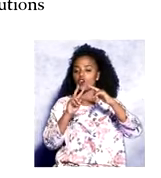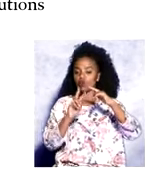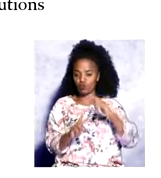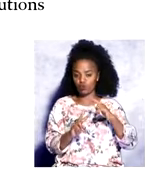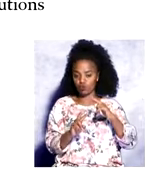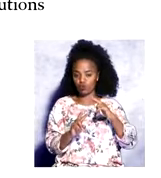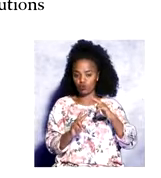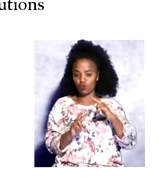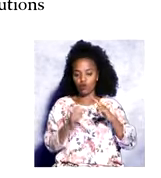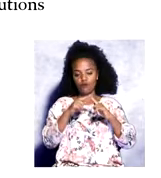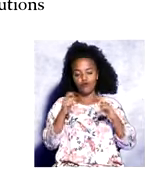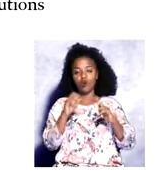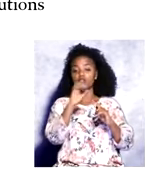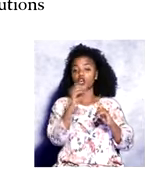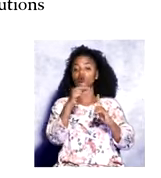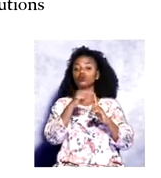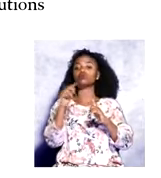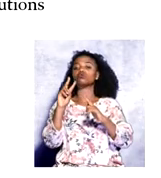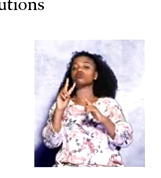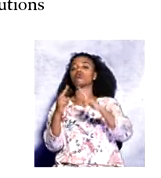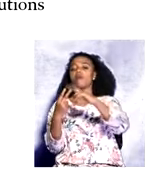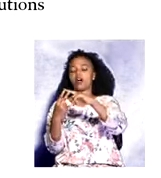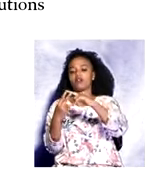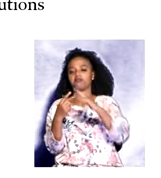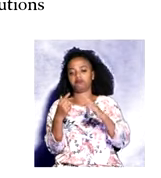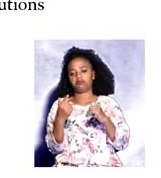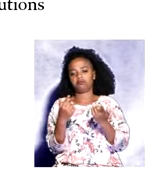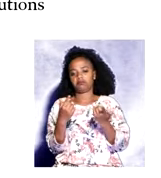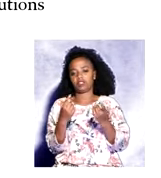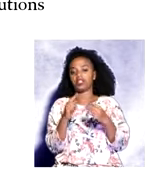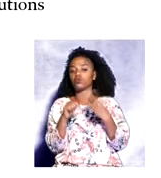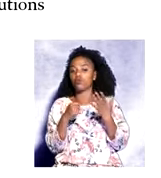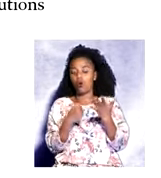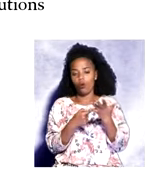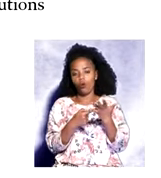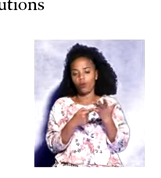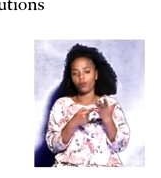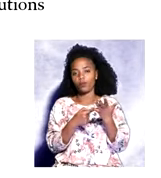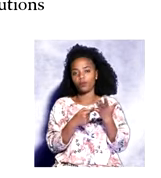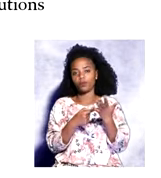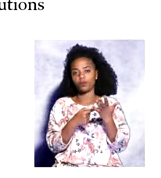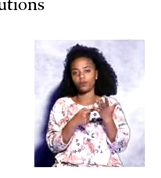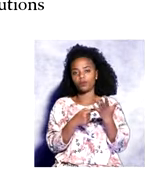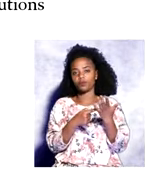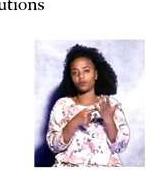So from 0 to 2 pi, I can take this. So